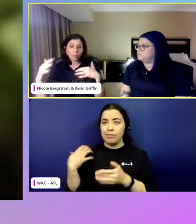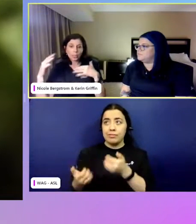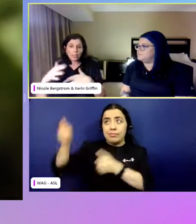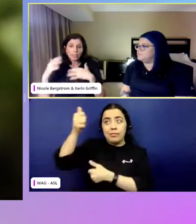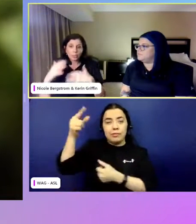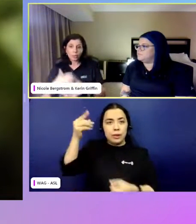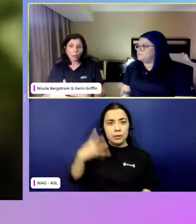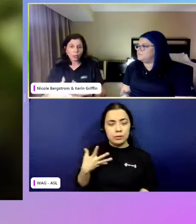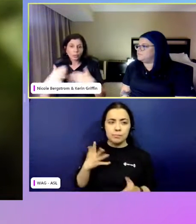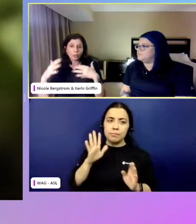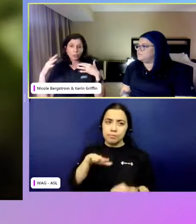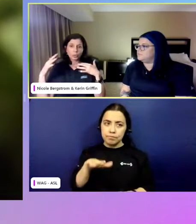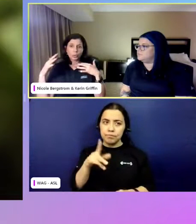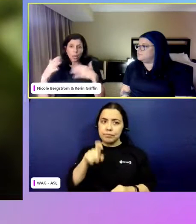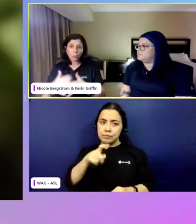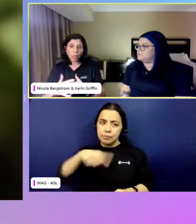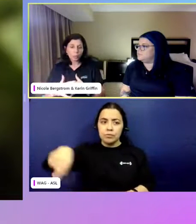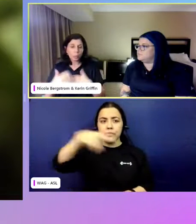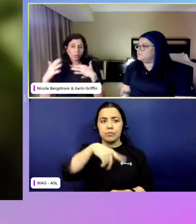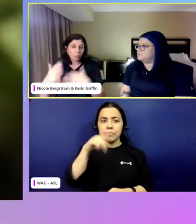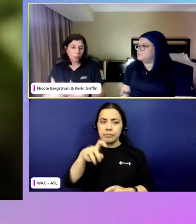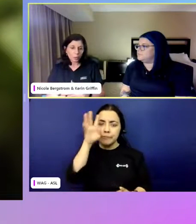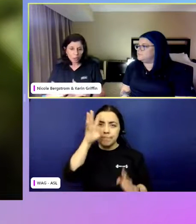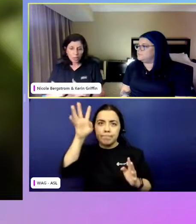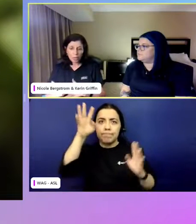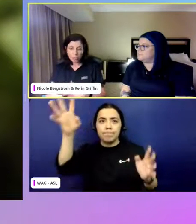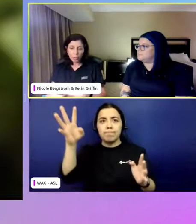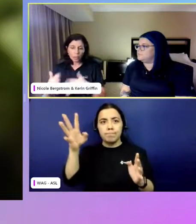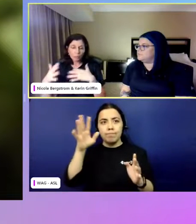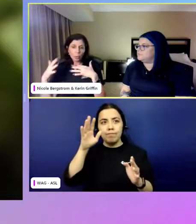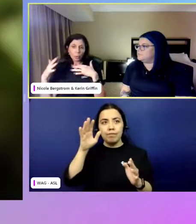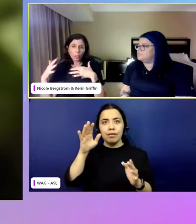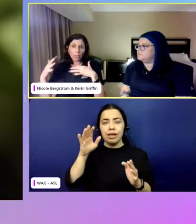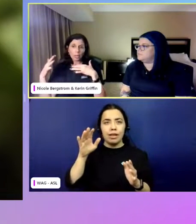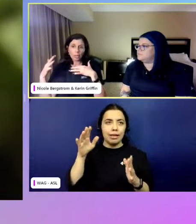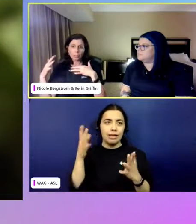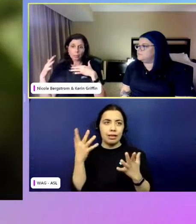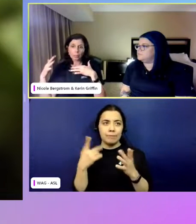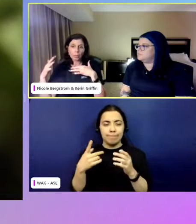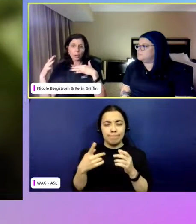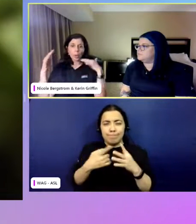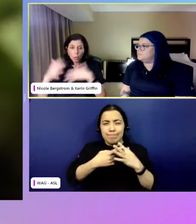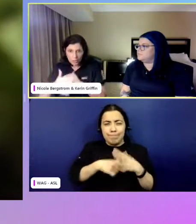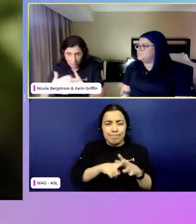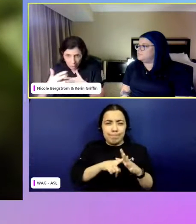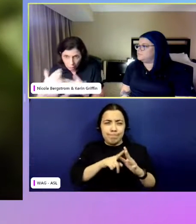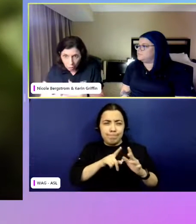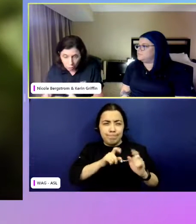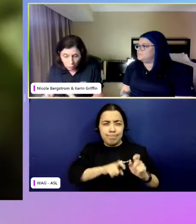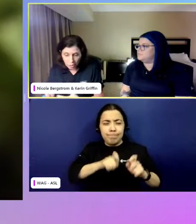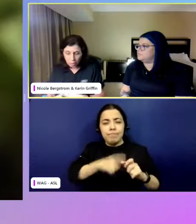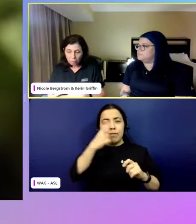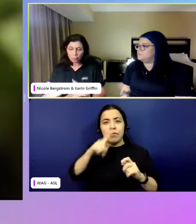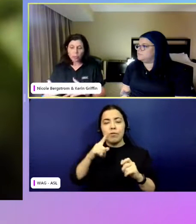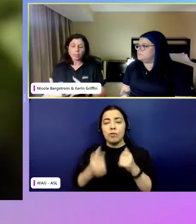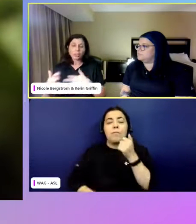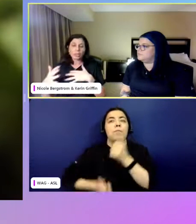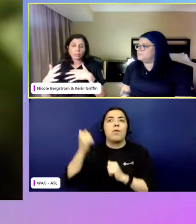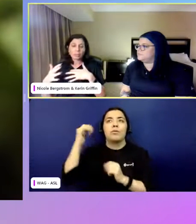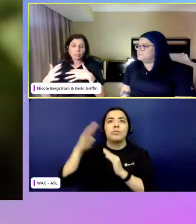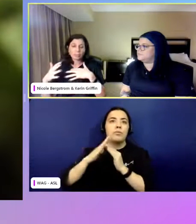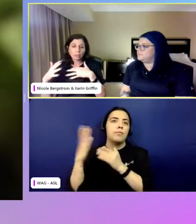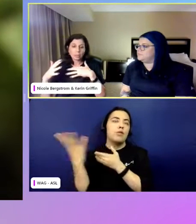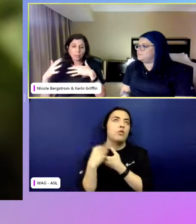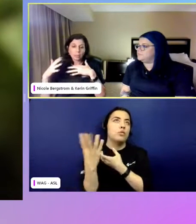okay, we need you all to come up with a prototype for the most inclusive,